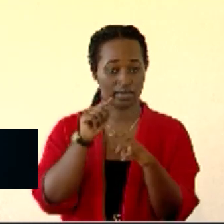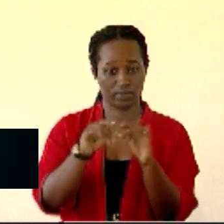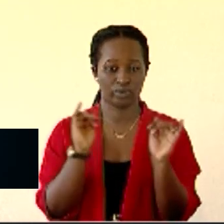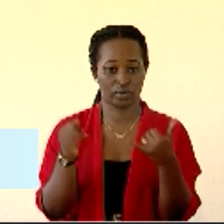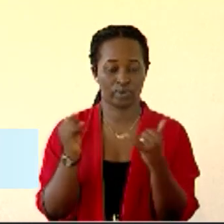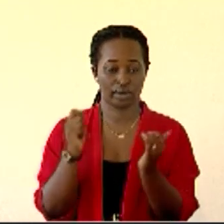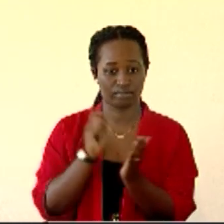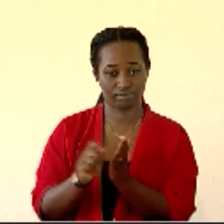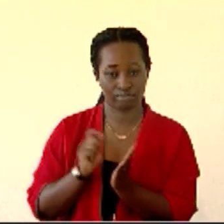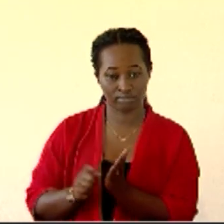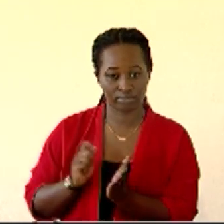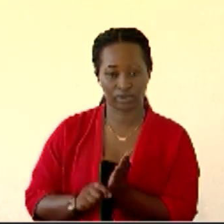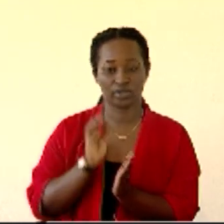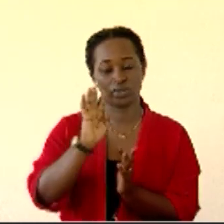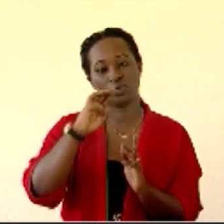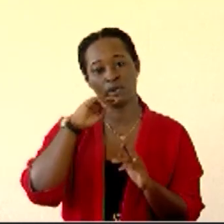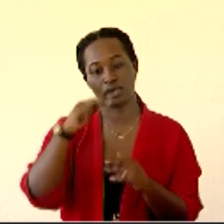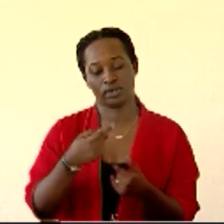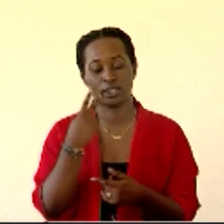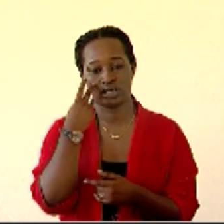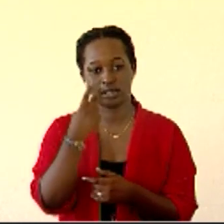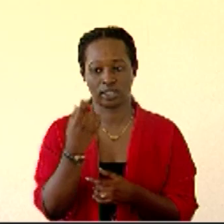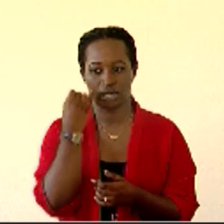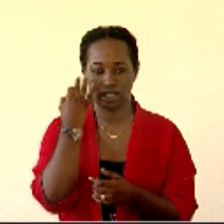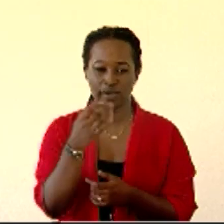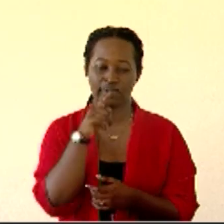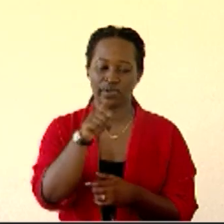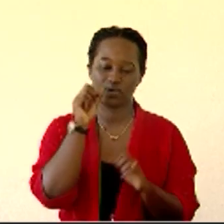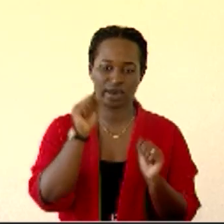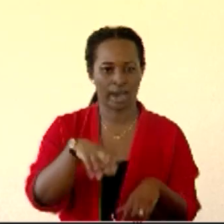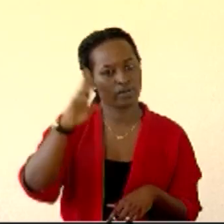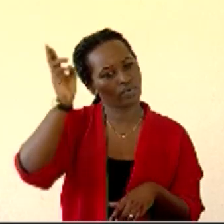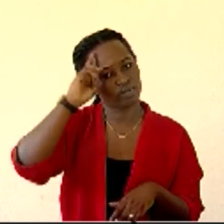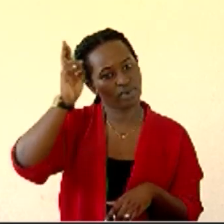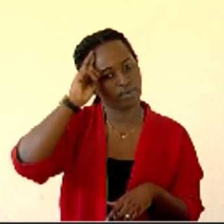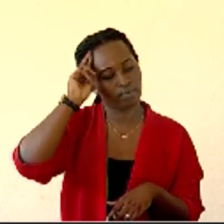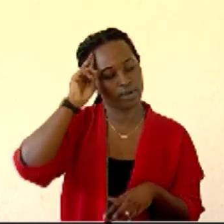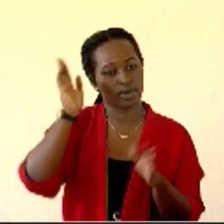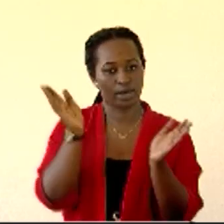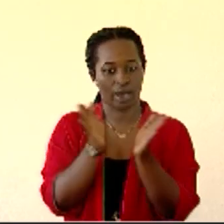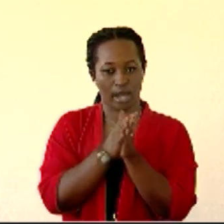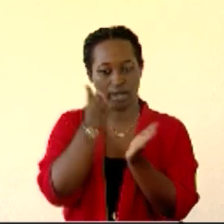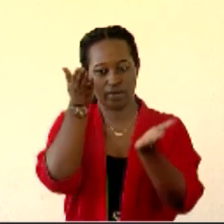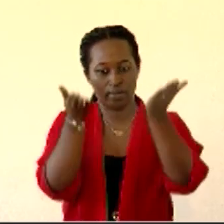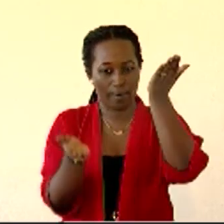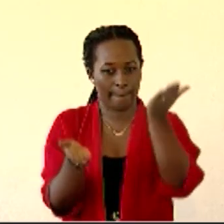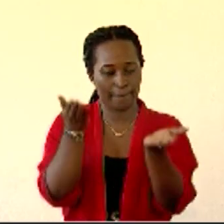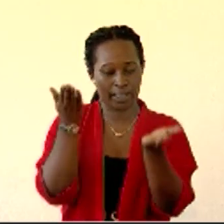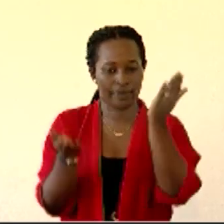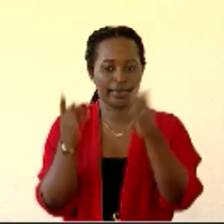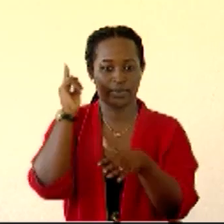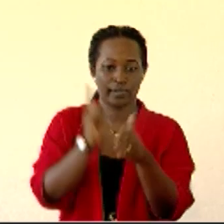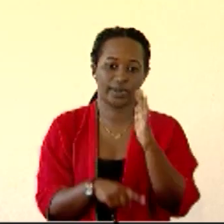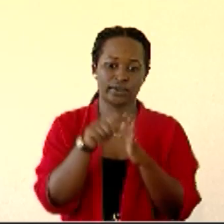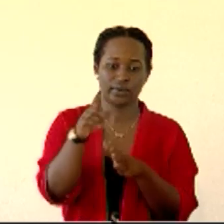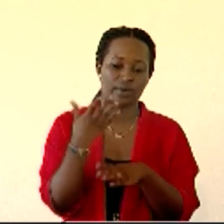put down your answers, see whether you can still recall, and then compare what you